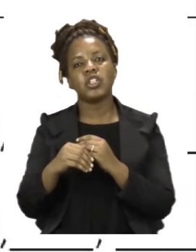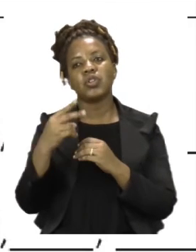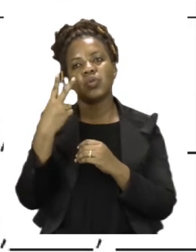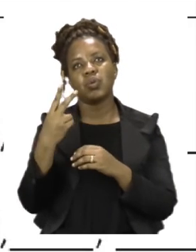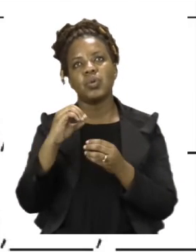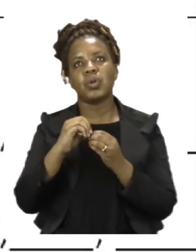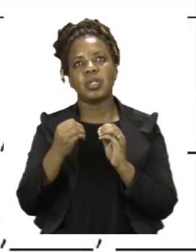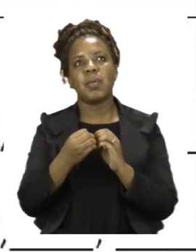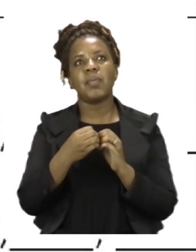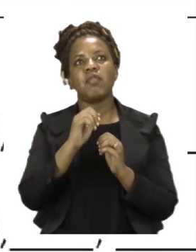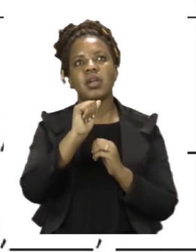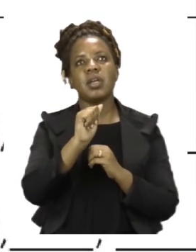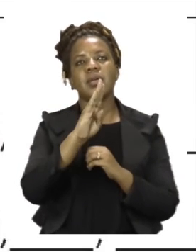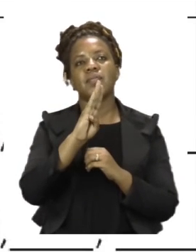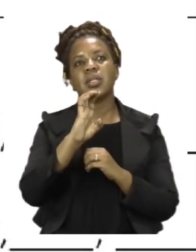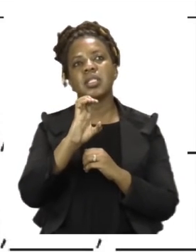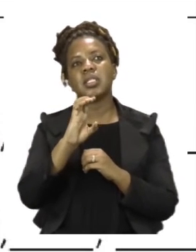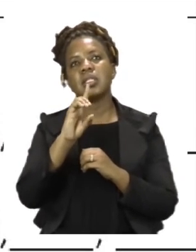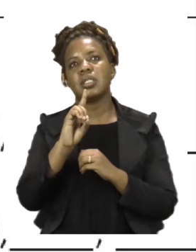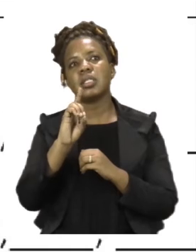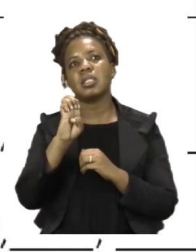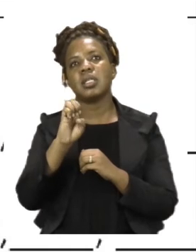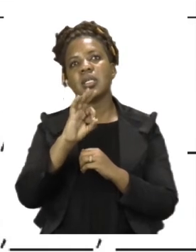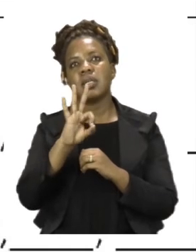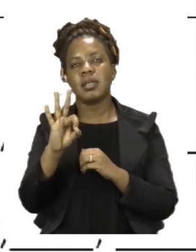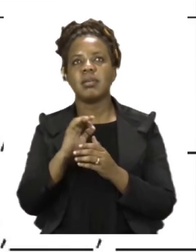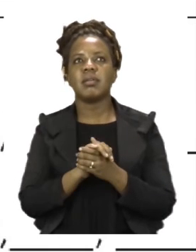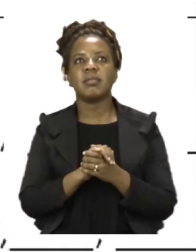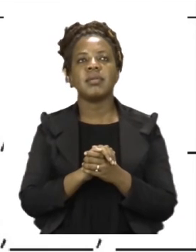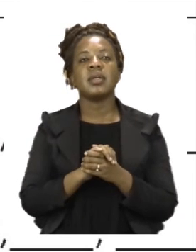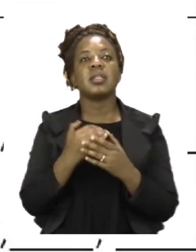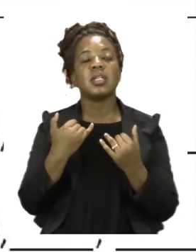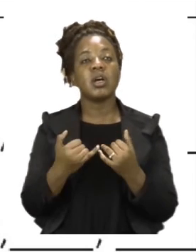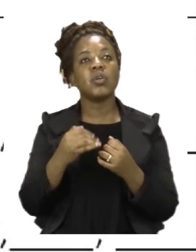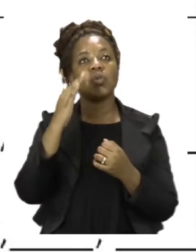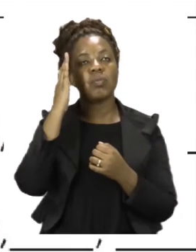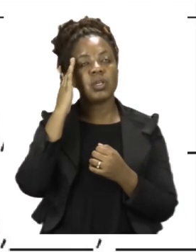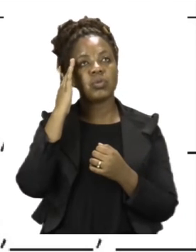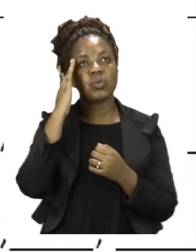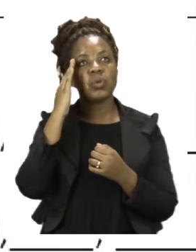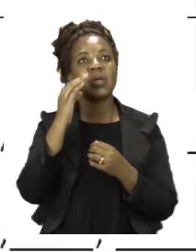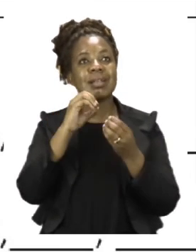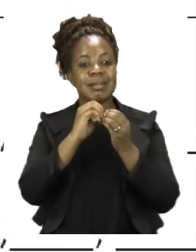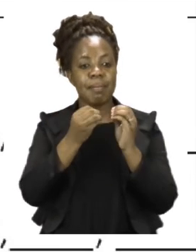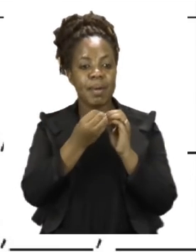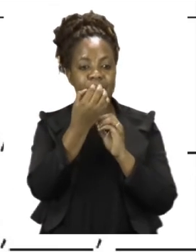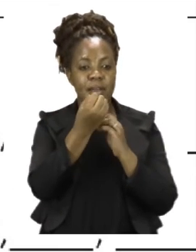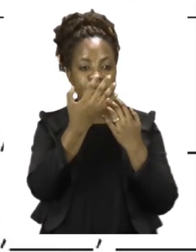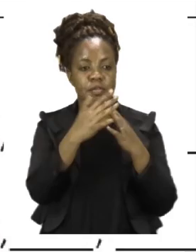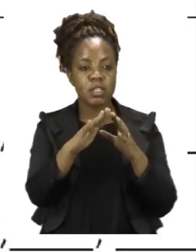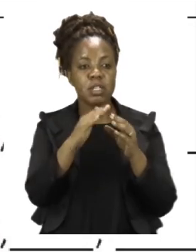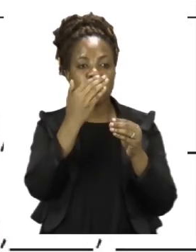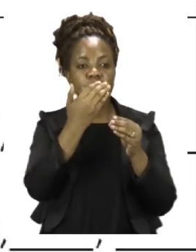is to actually find how many numbers are in between each of the numbers you can see. So let us